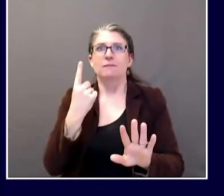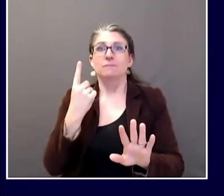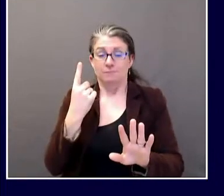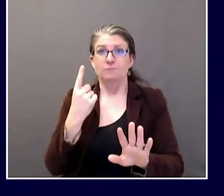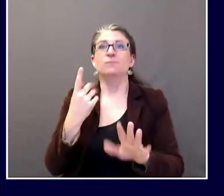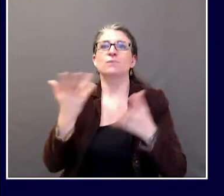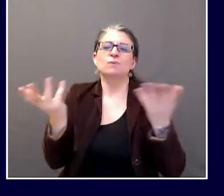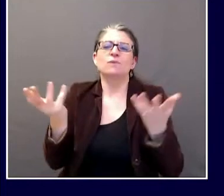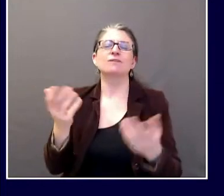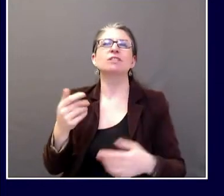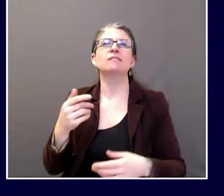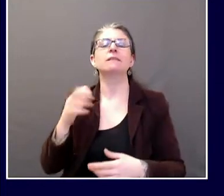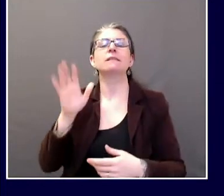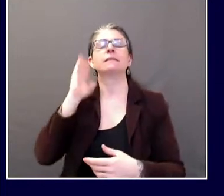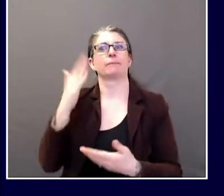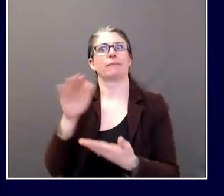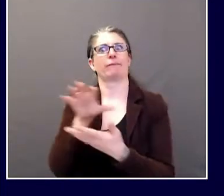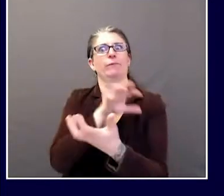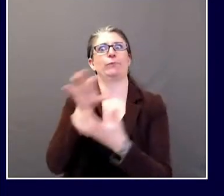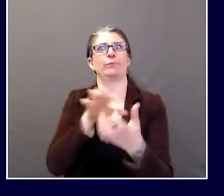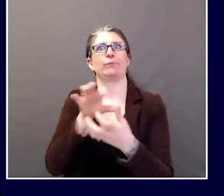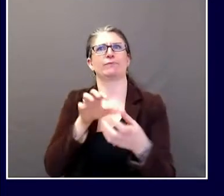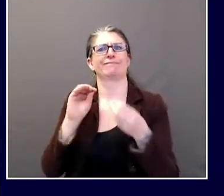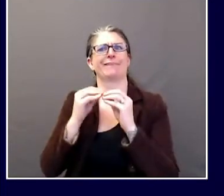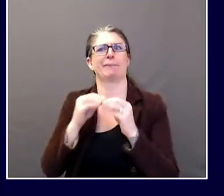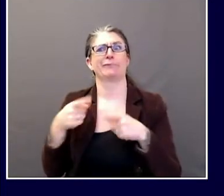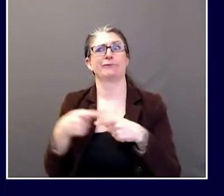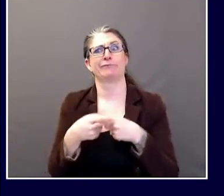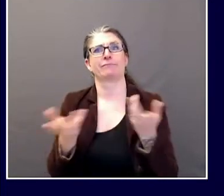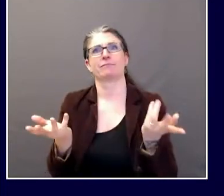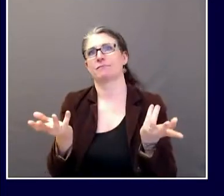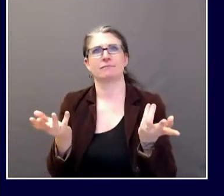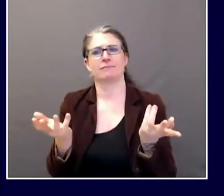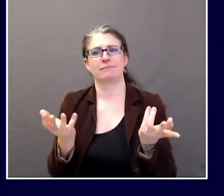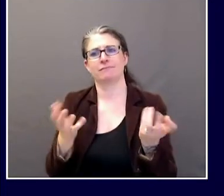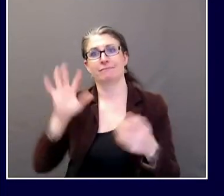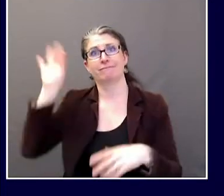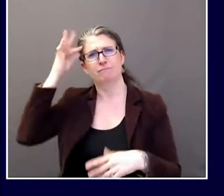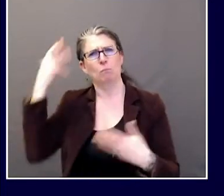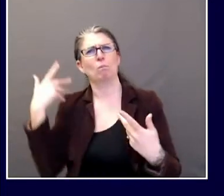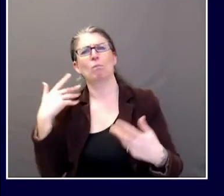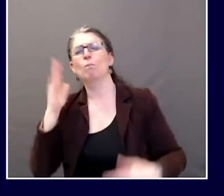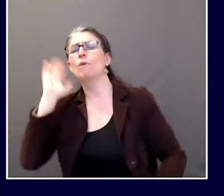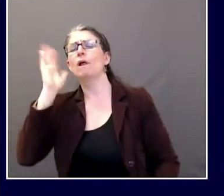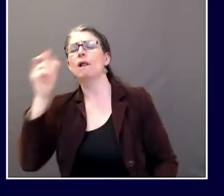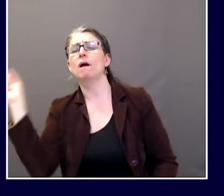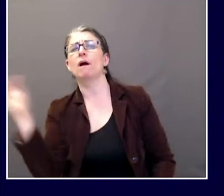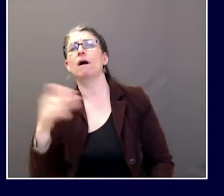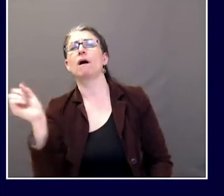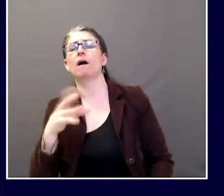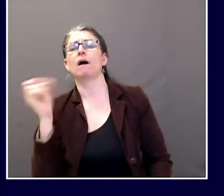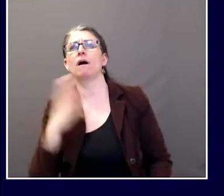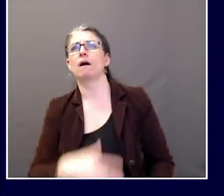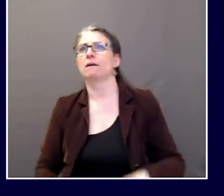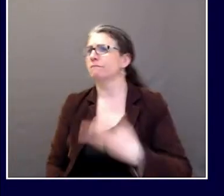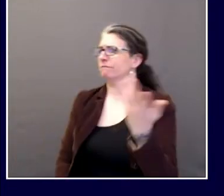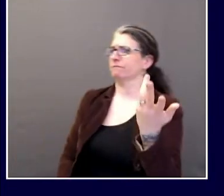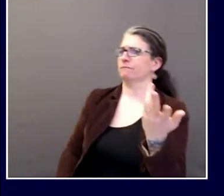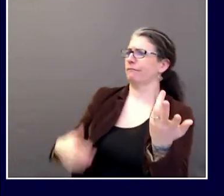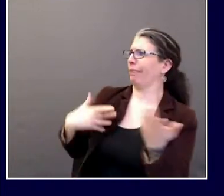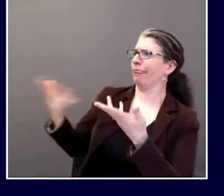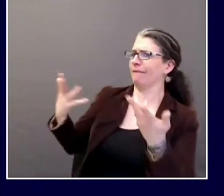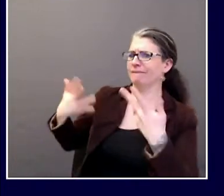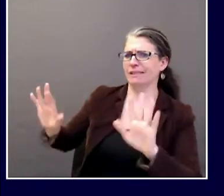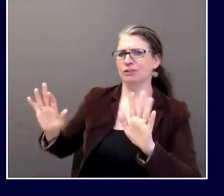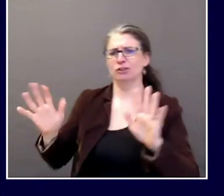them saying, "Oh, we've already given out there's no stockpile of second doses." So that promise that